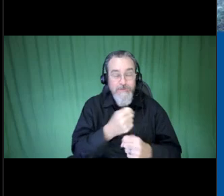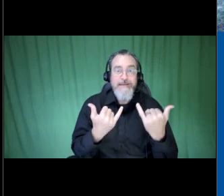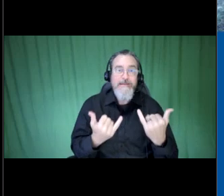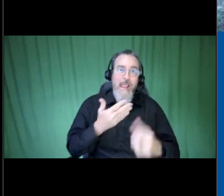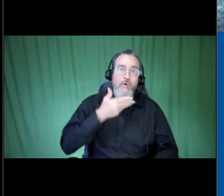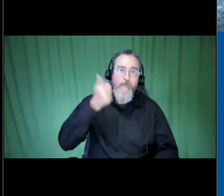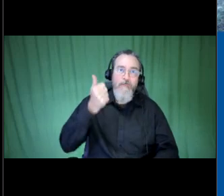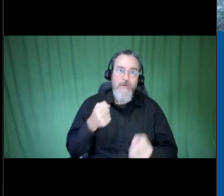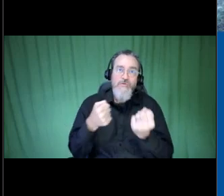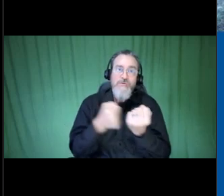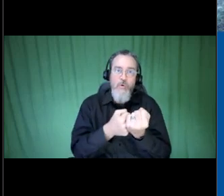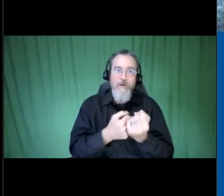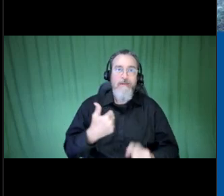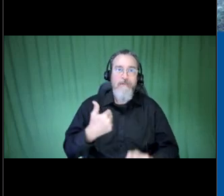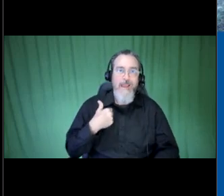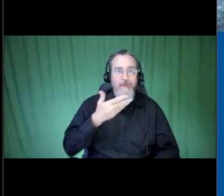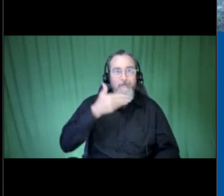tools.